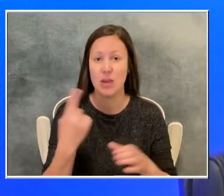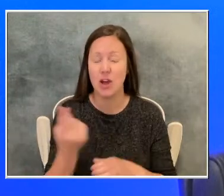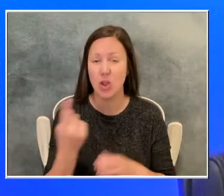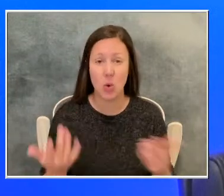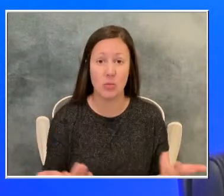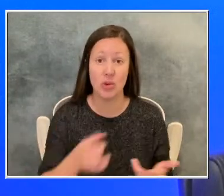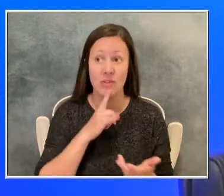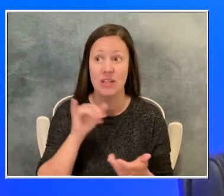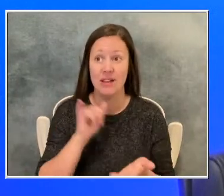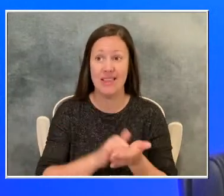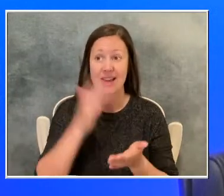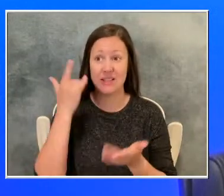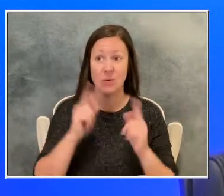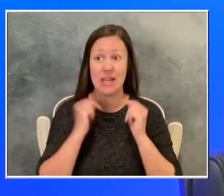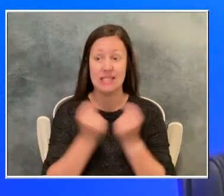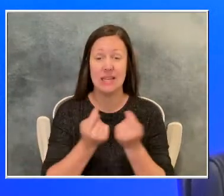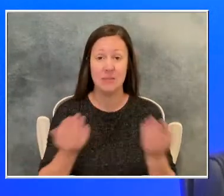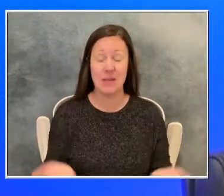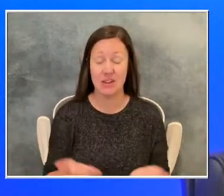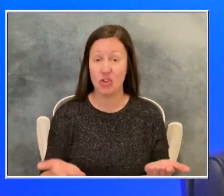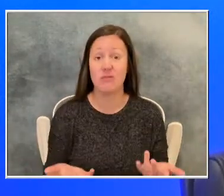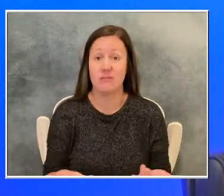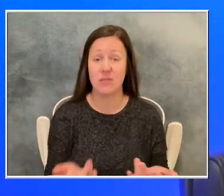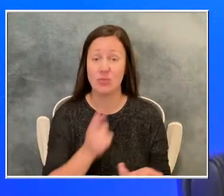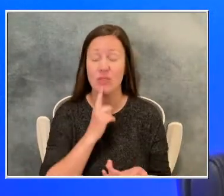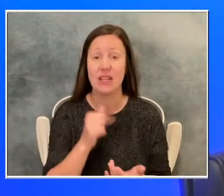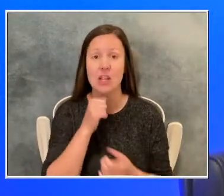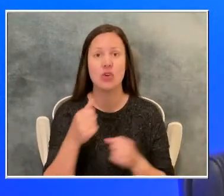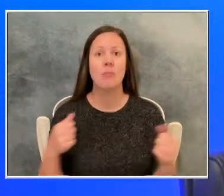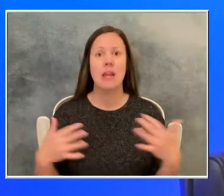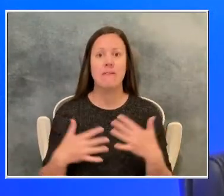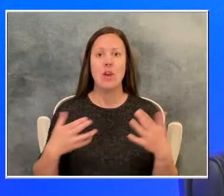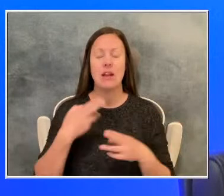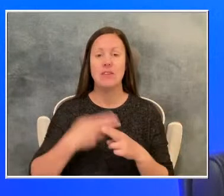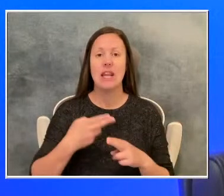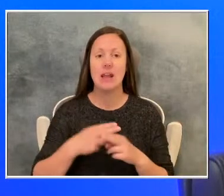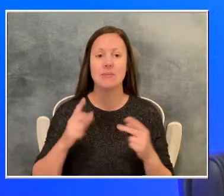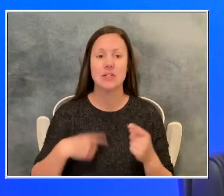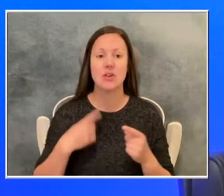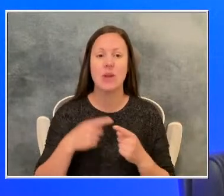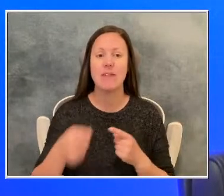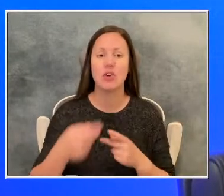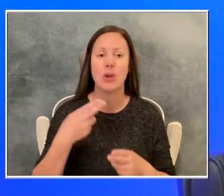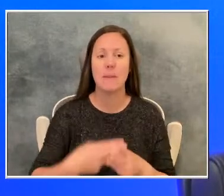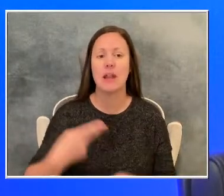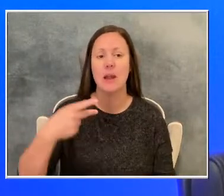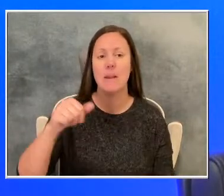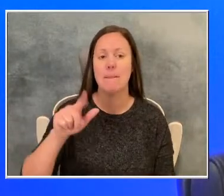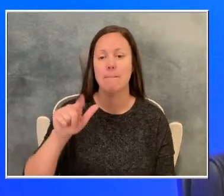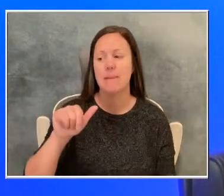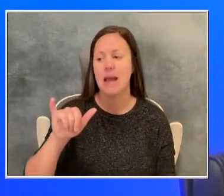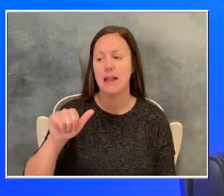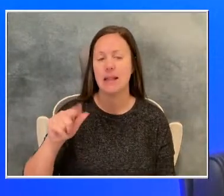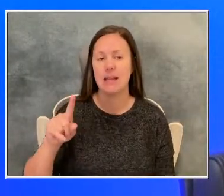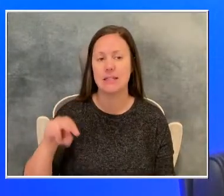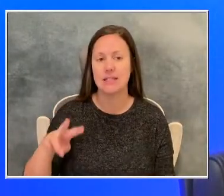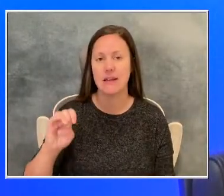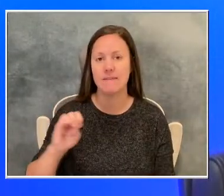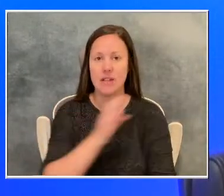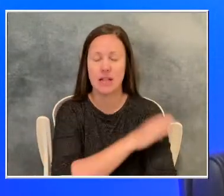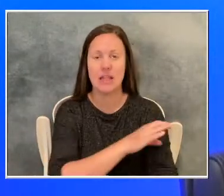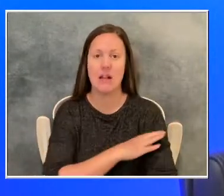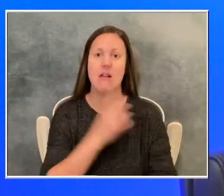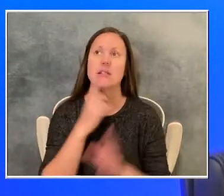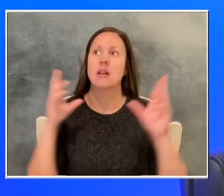for. And don't be afraid of the names. Like when you first mentioned palliative clinic, I'm like, no. And